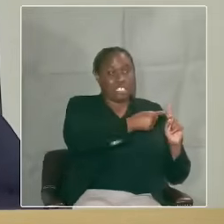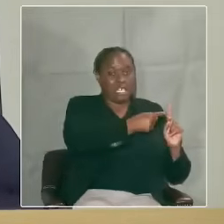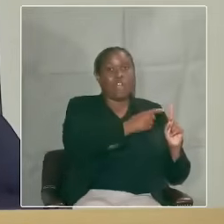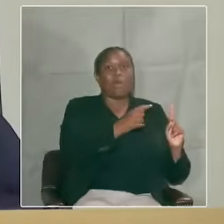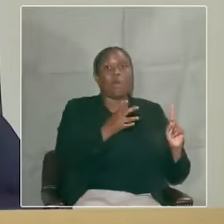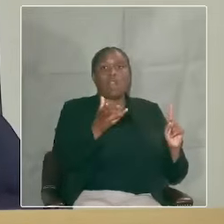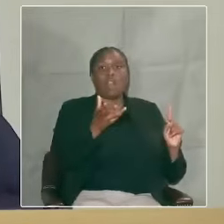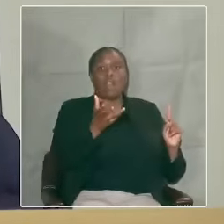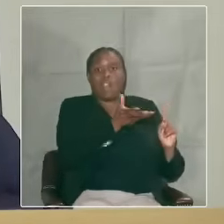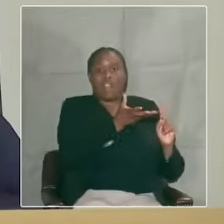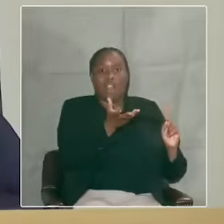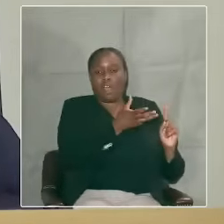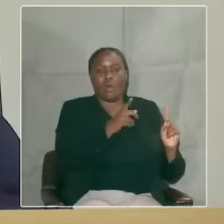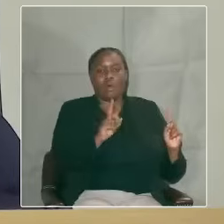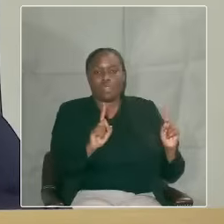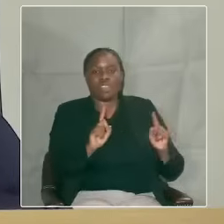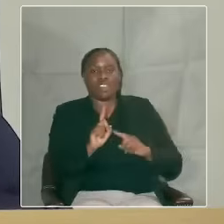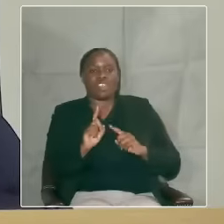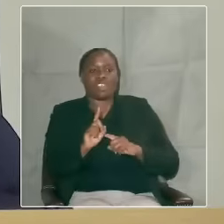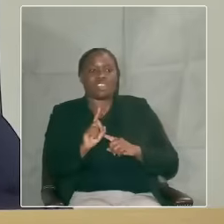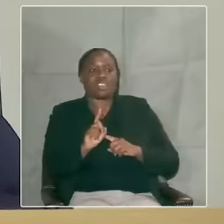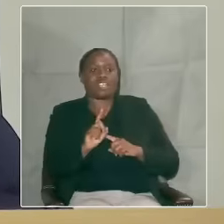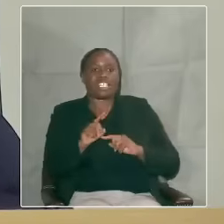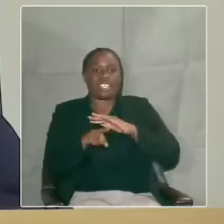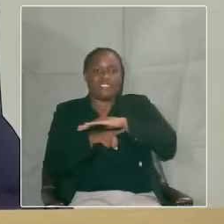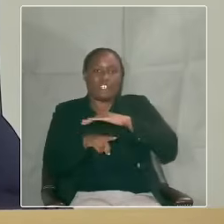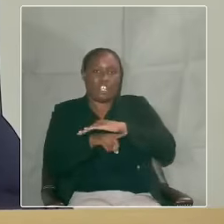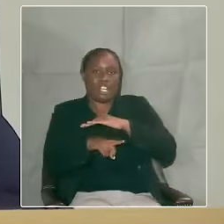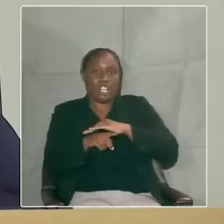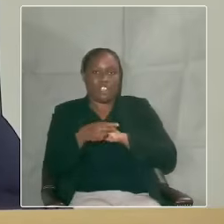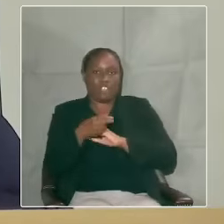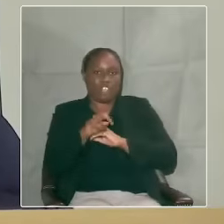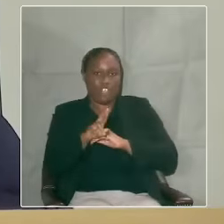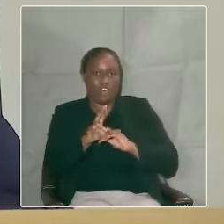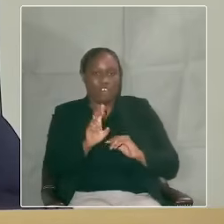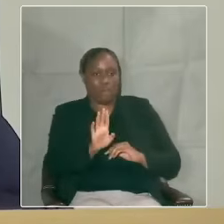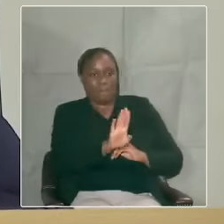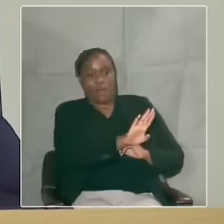posts. That's how it is being handled.